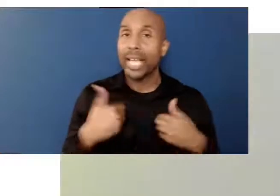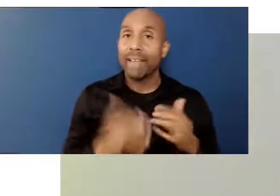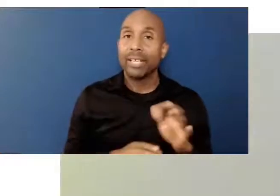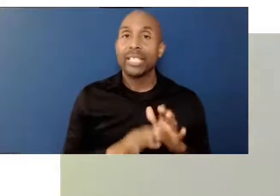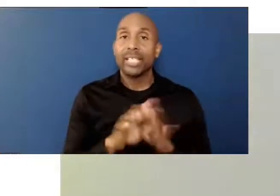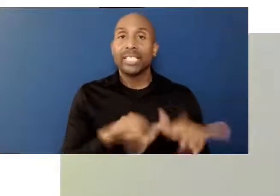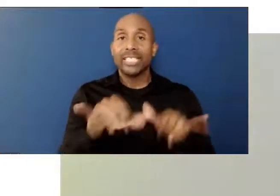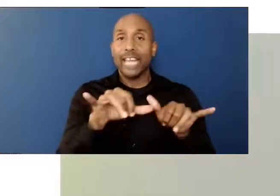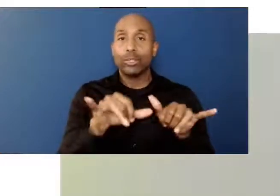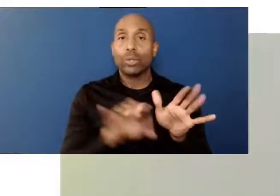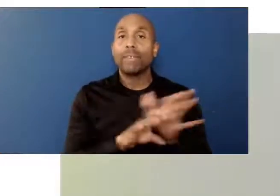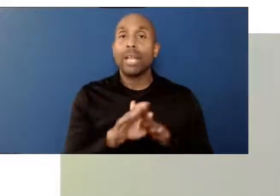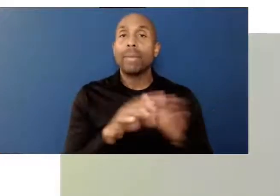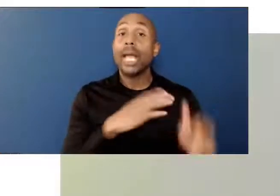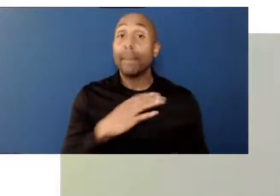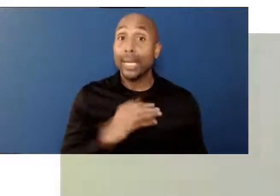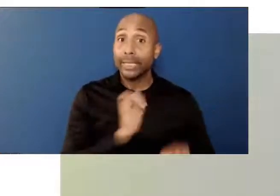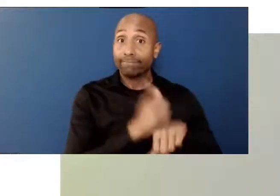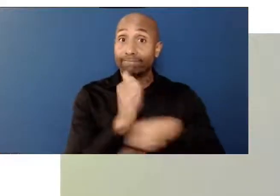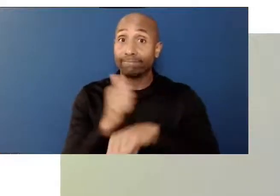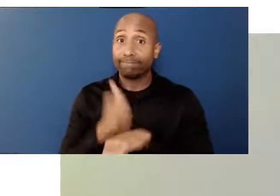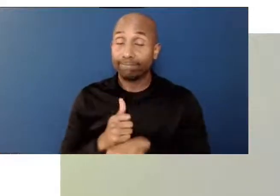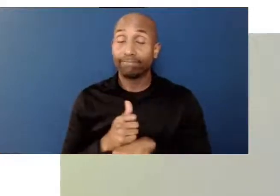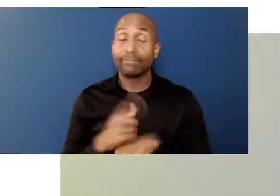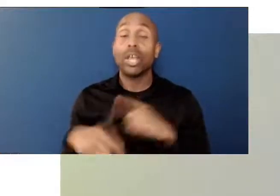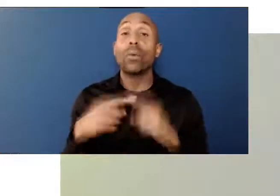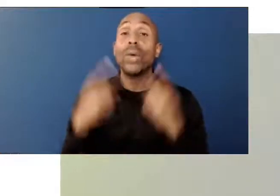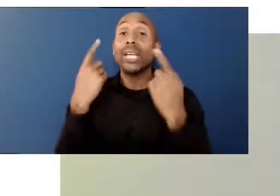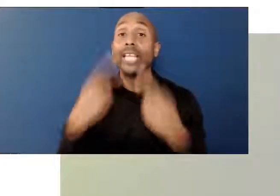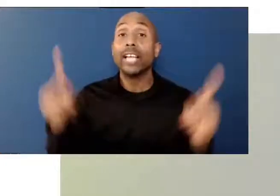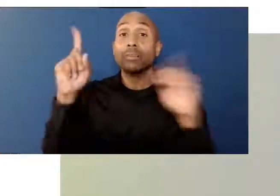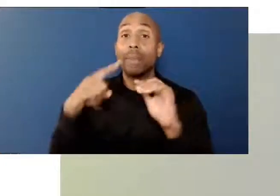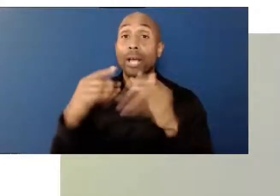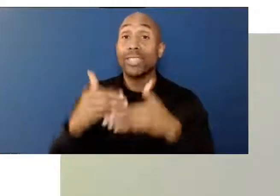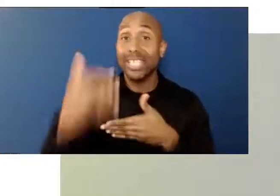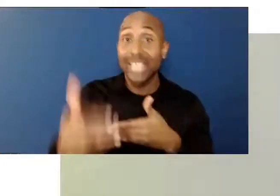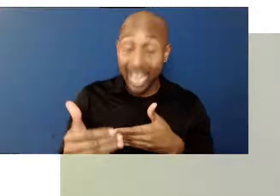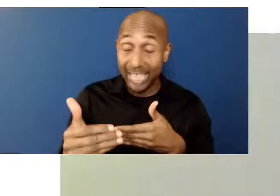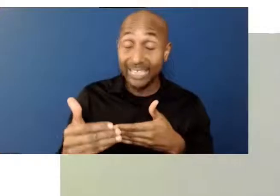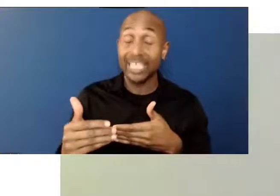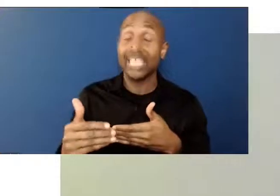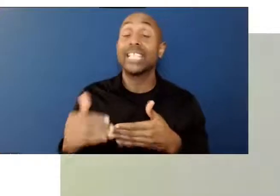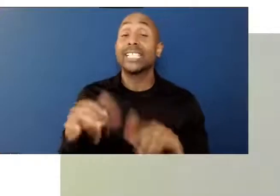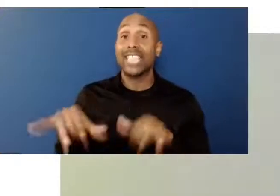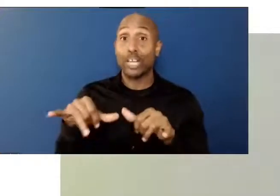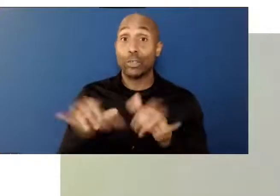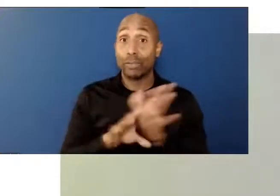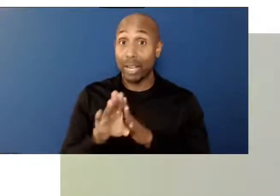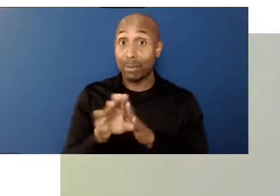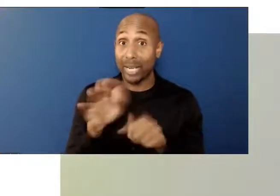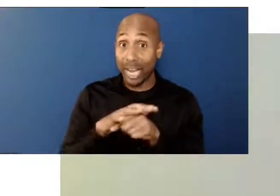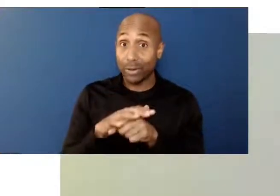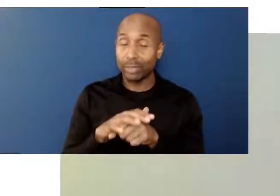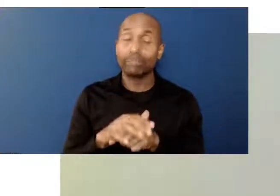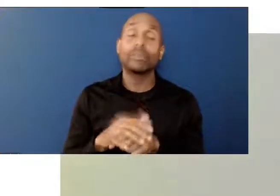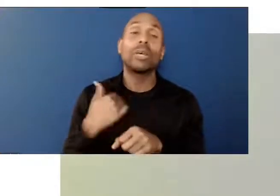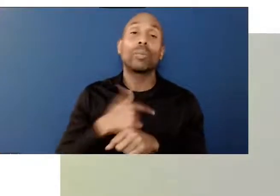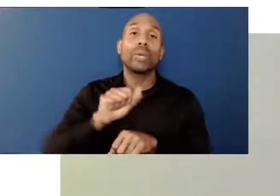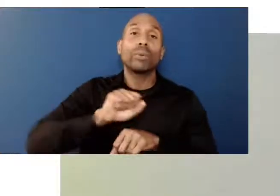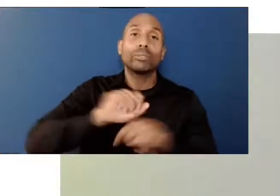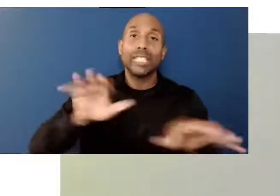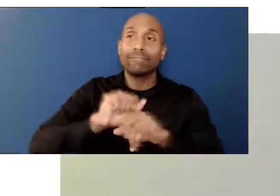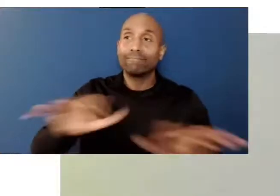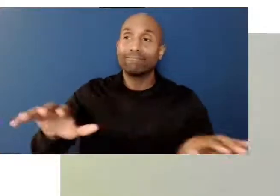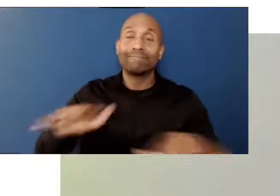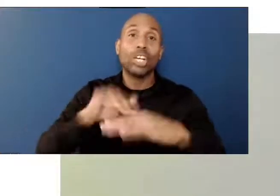announcement gets made on what the next standard area is, there will actually be a call for recruitment to the standard development committee. And